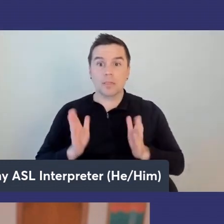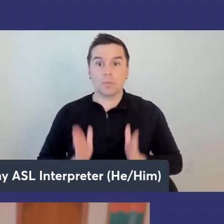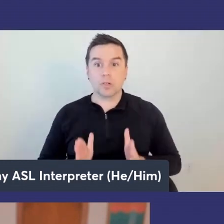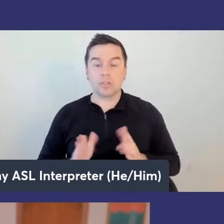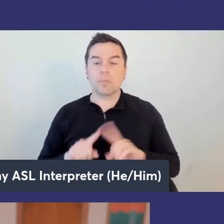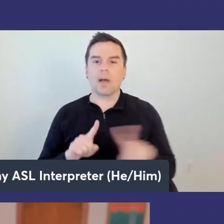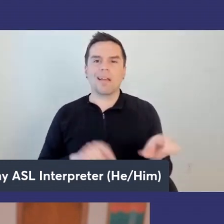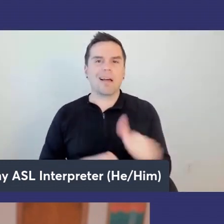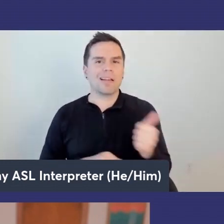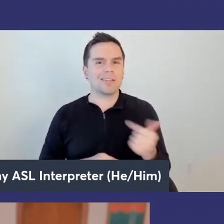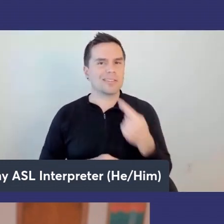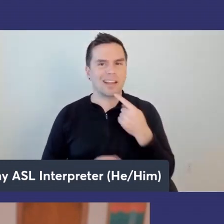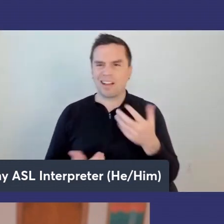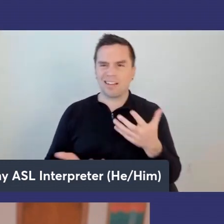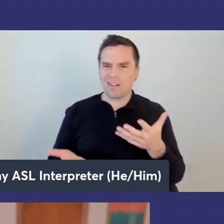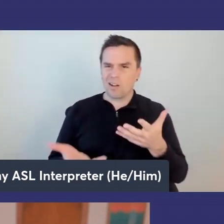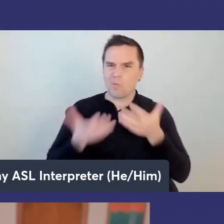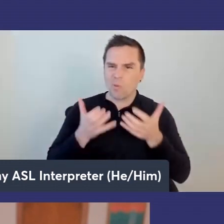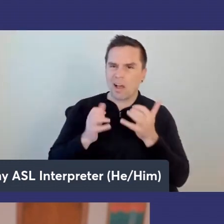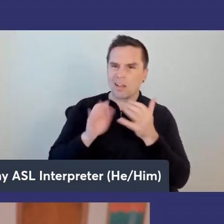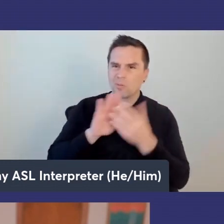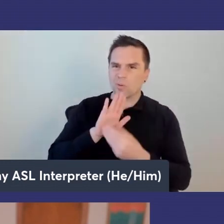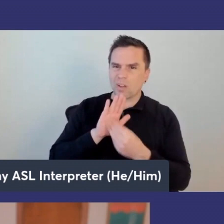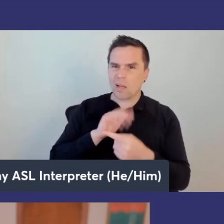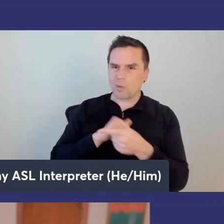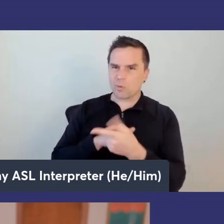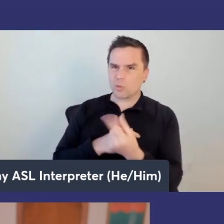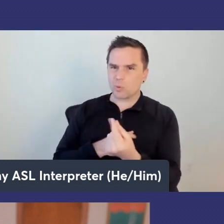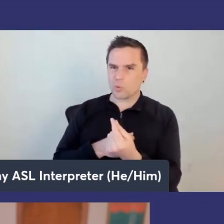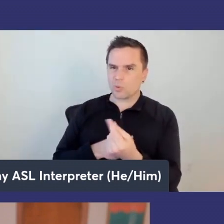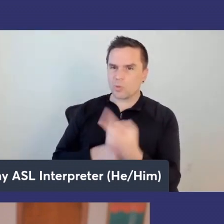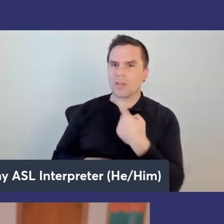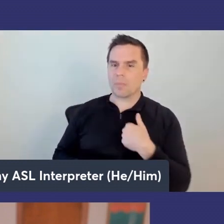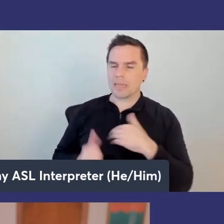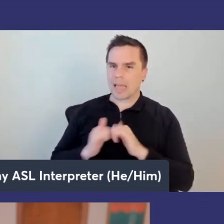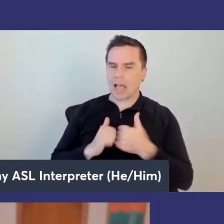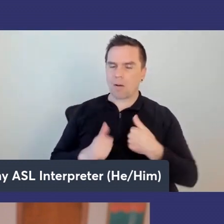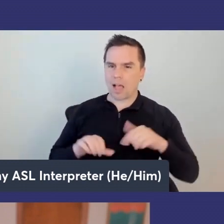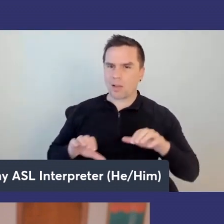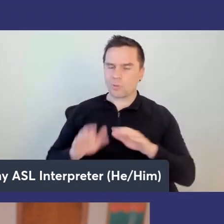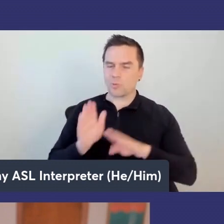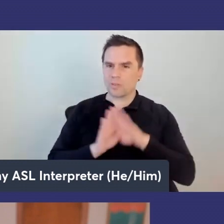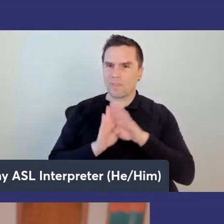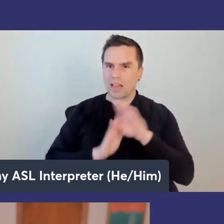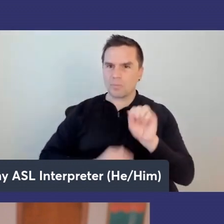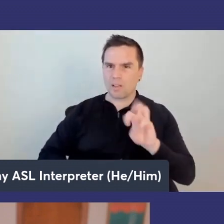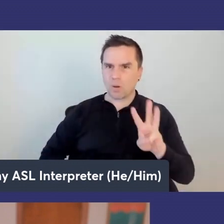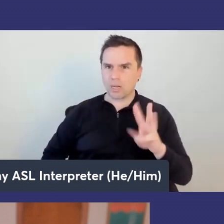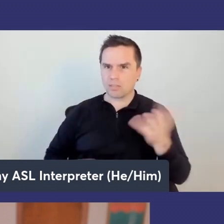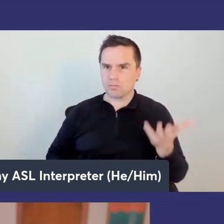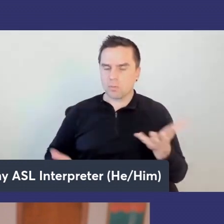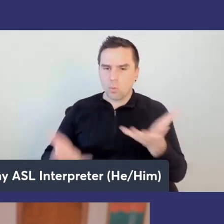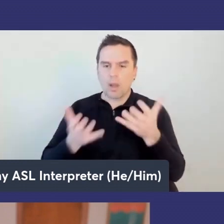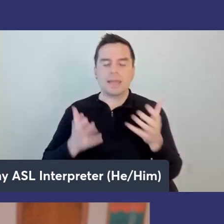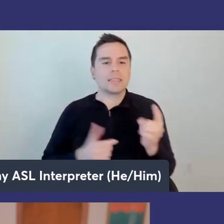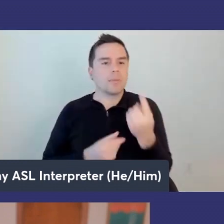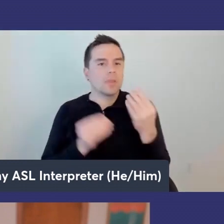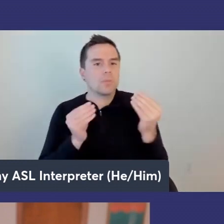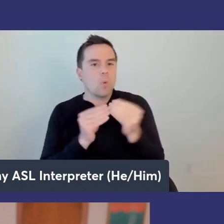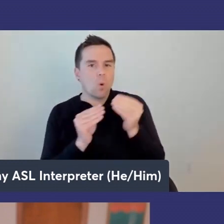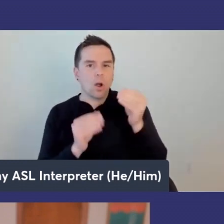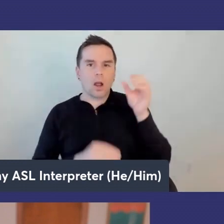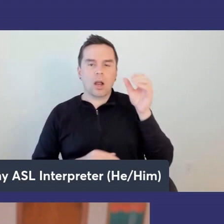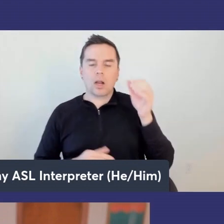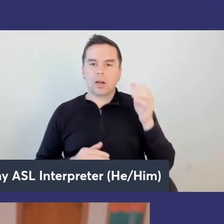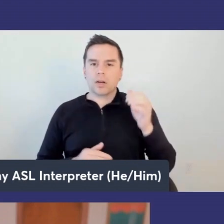right? They're like, we just want to do what you do. So just tell us how we should do software development. And they wanted something more opinionated that would allow them to sort of